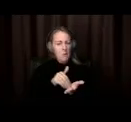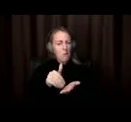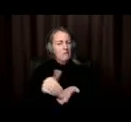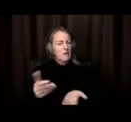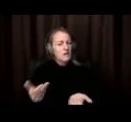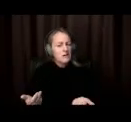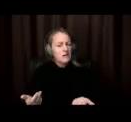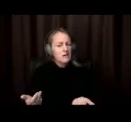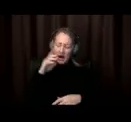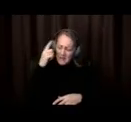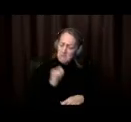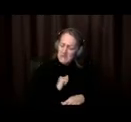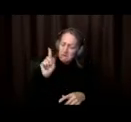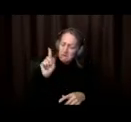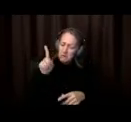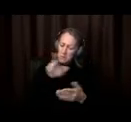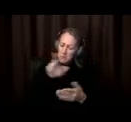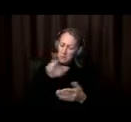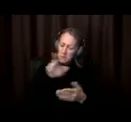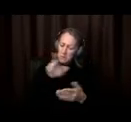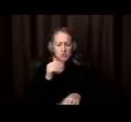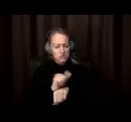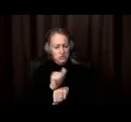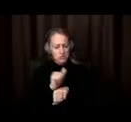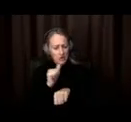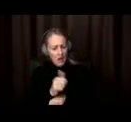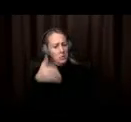college and get a good job once she graduates.